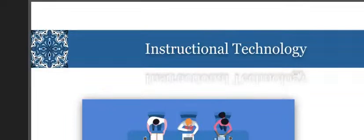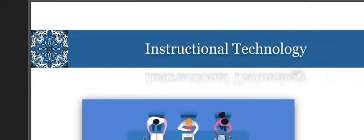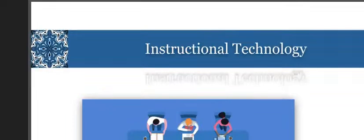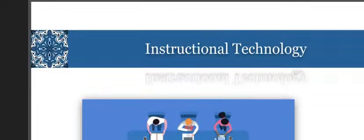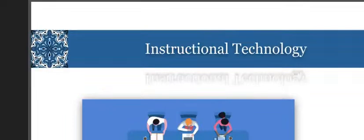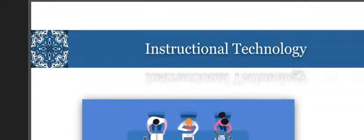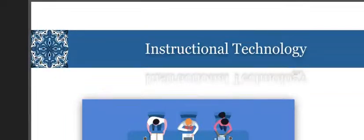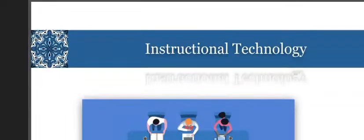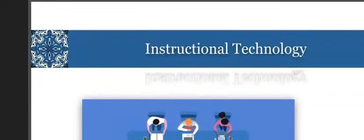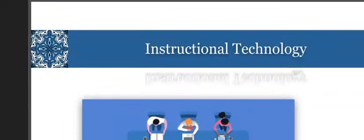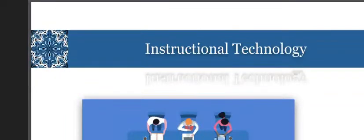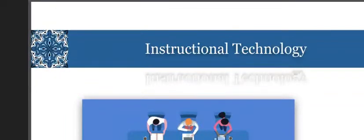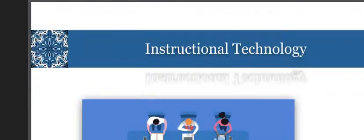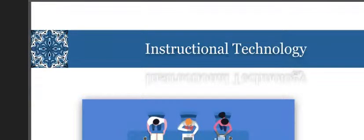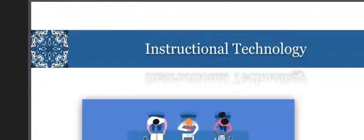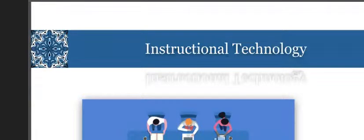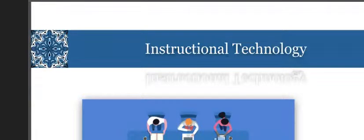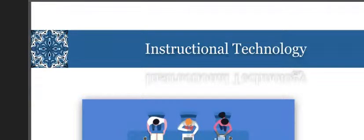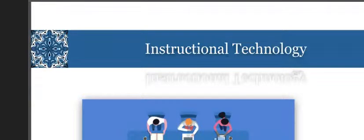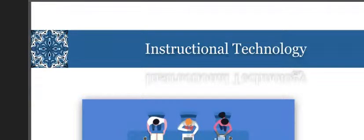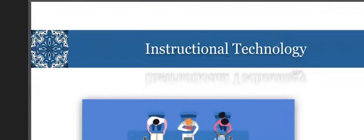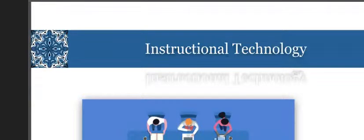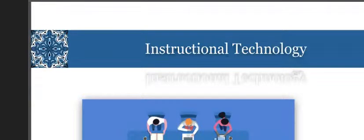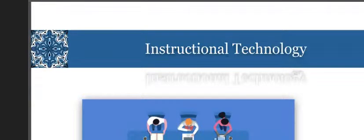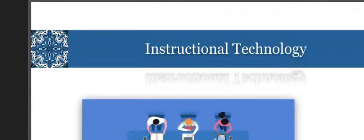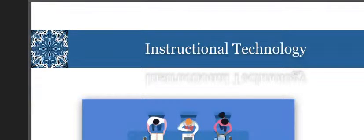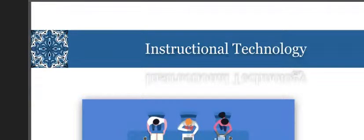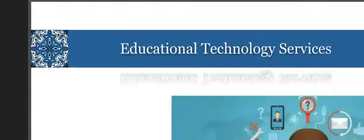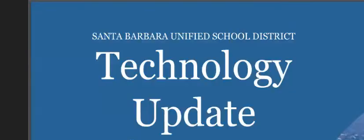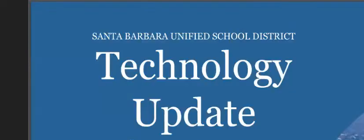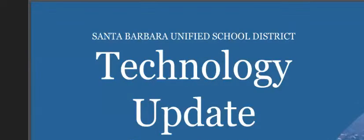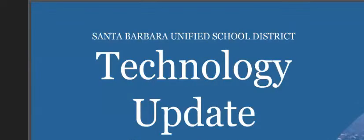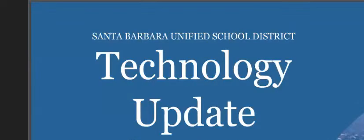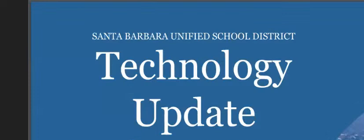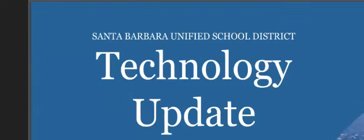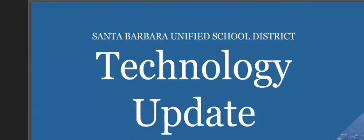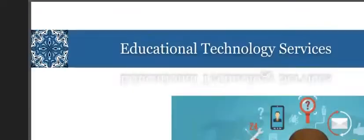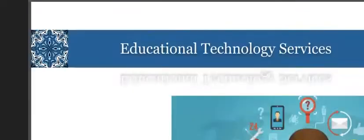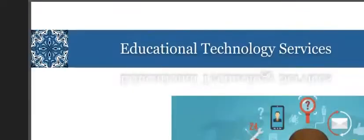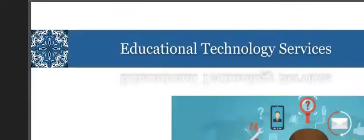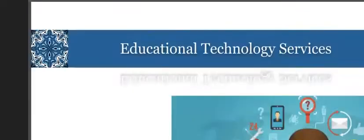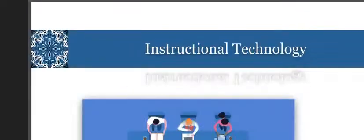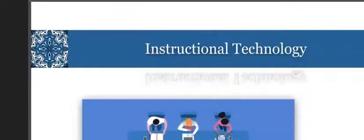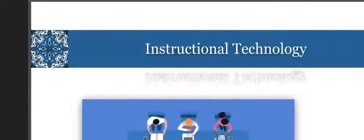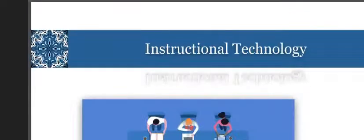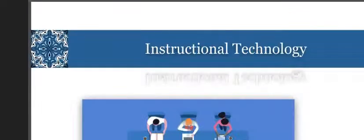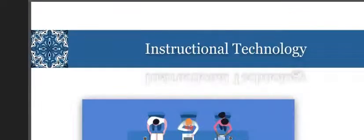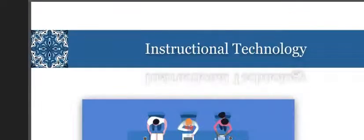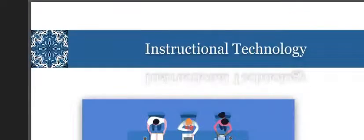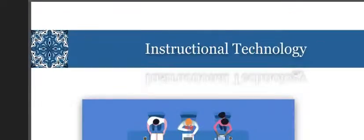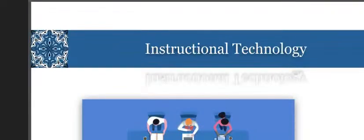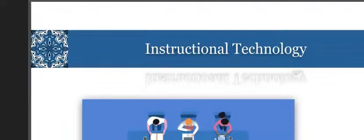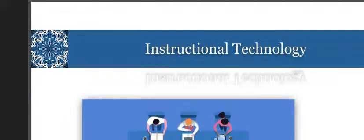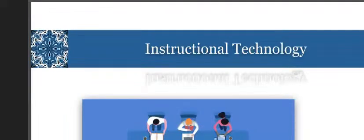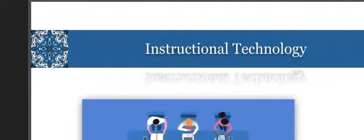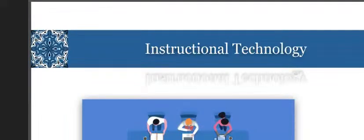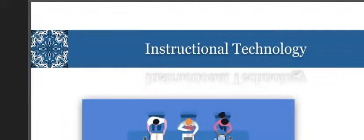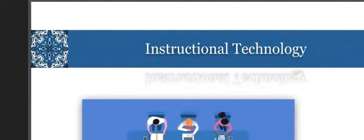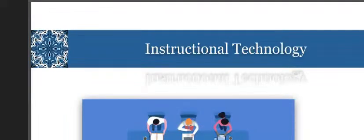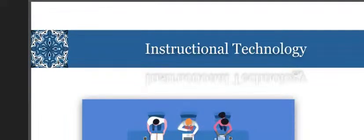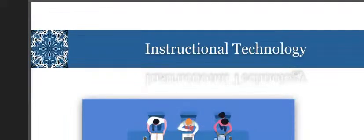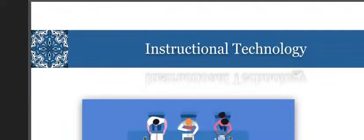instructional technology platforms. Through this, both an elementary and secondary technology committee were recently